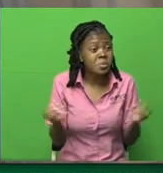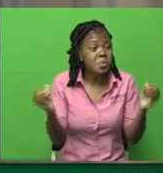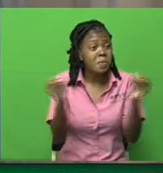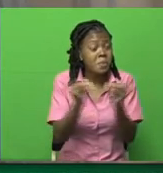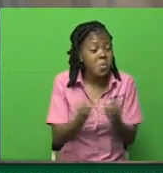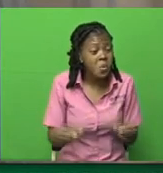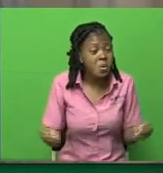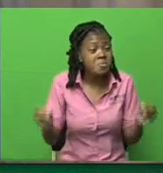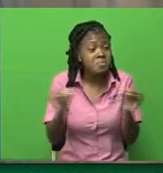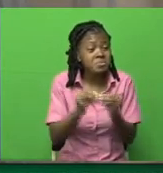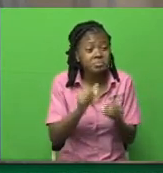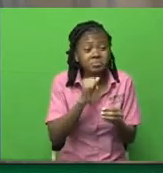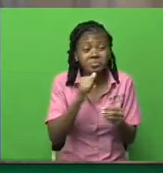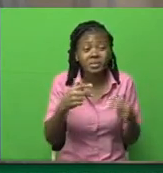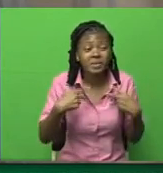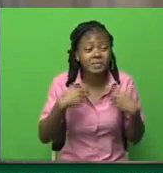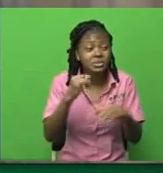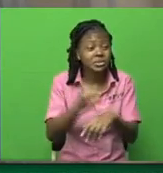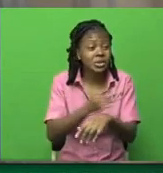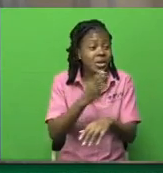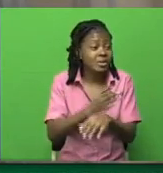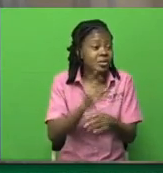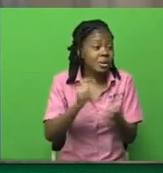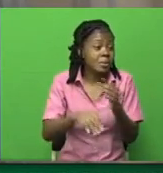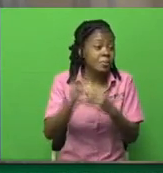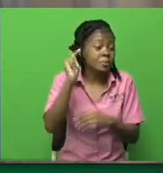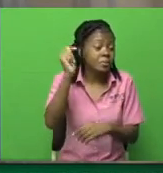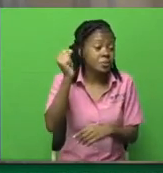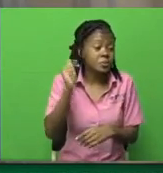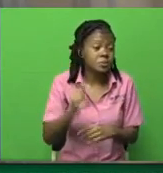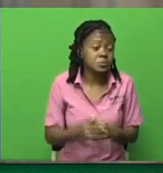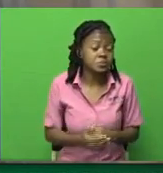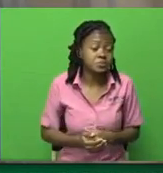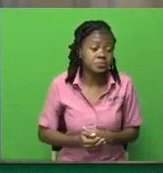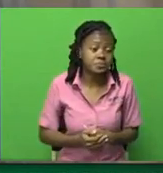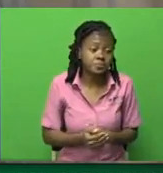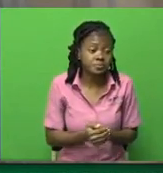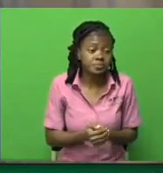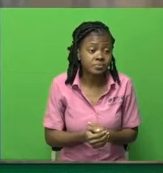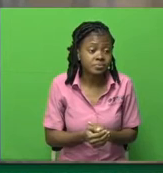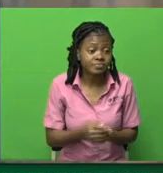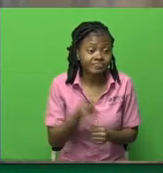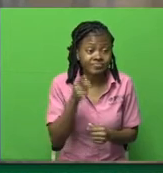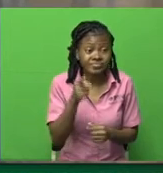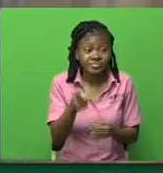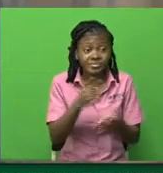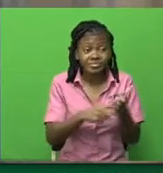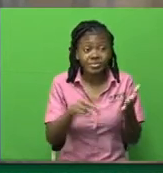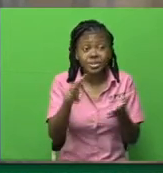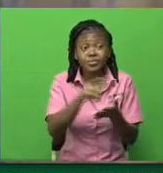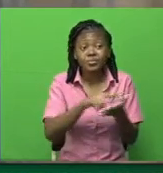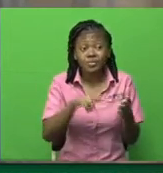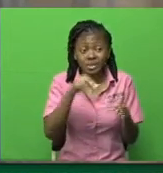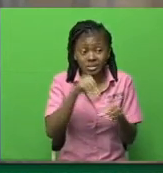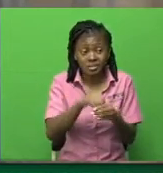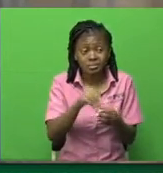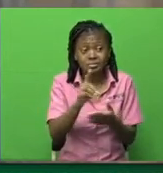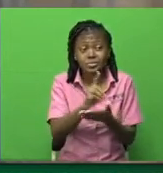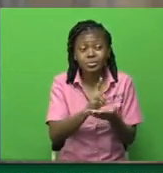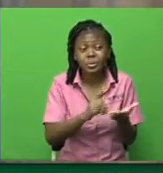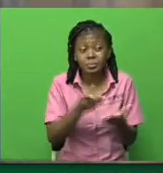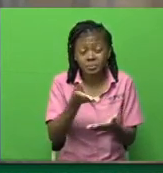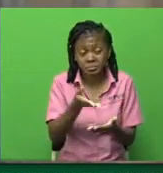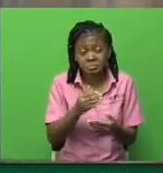unemployment in this country that is the bottom line of that document as an aim of